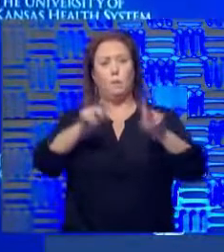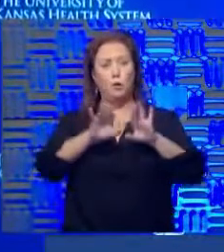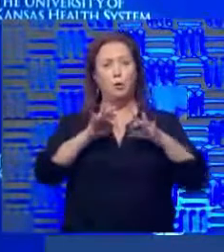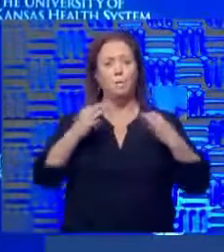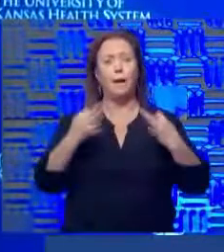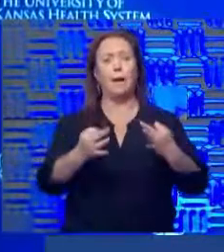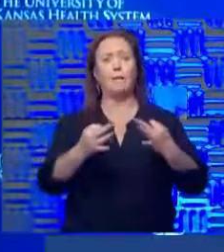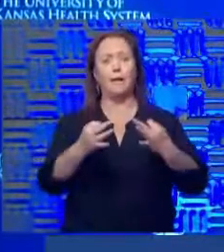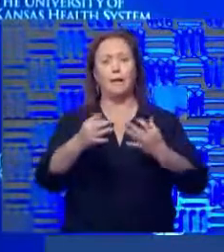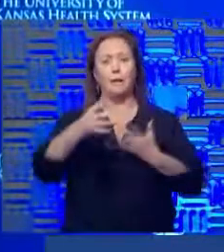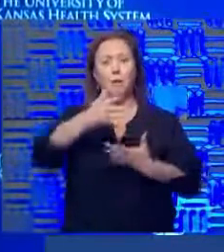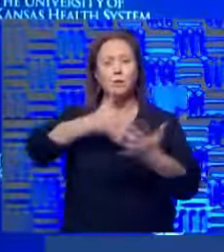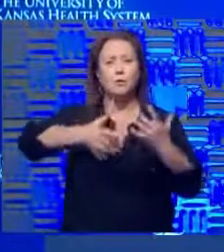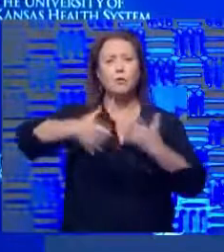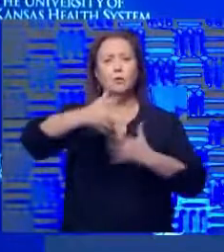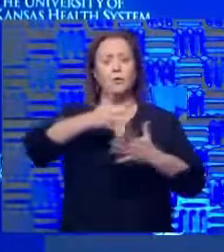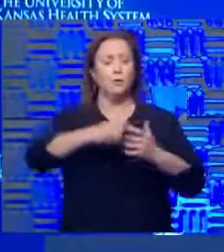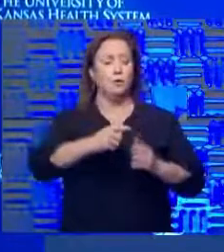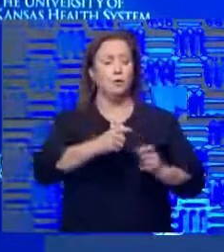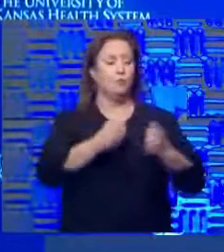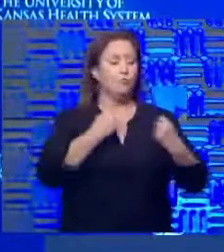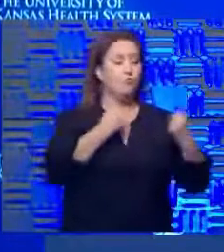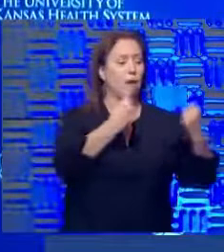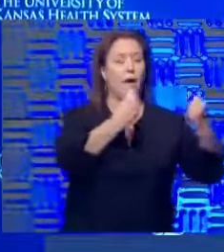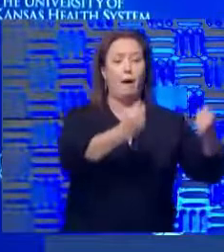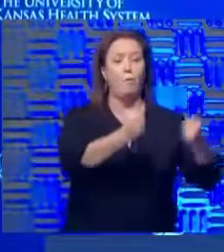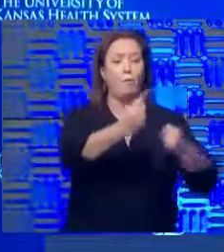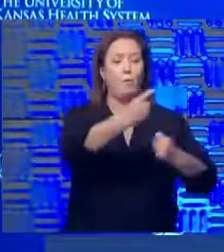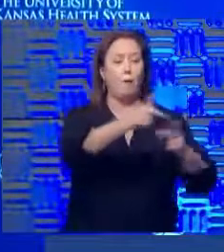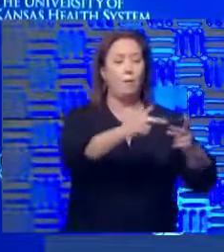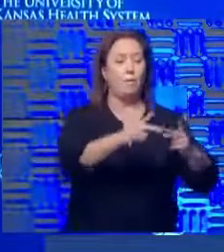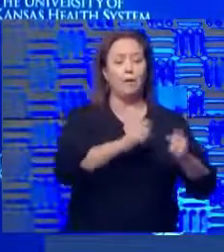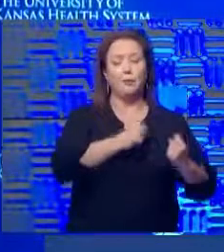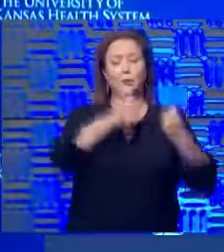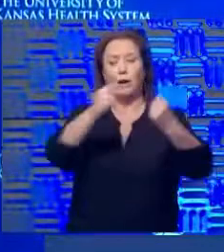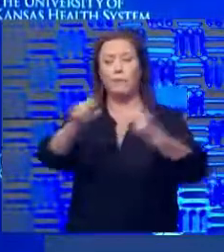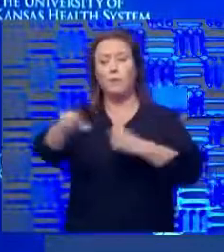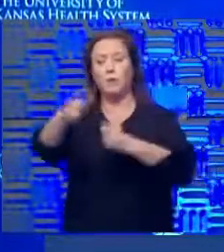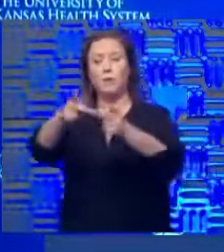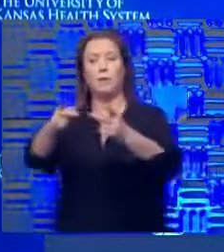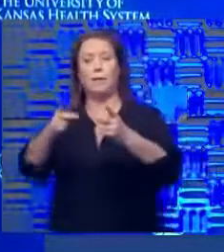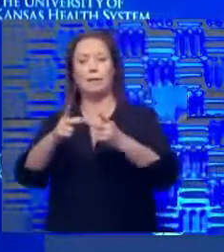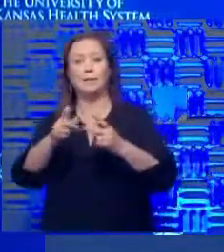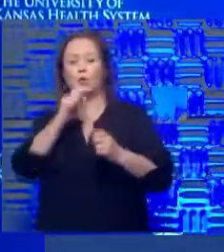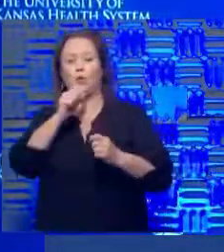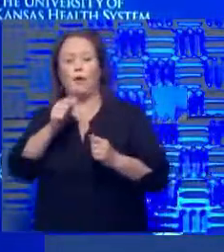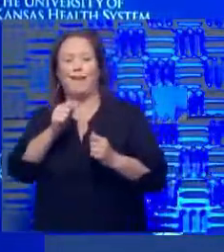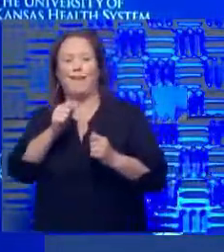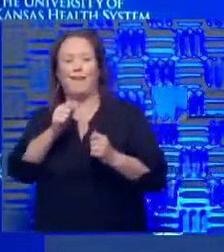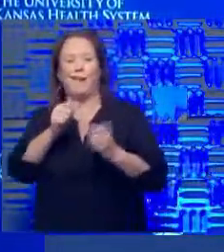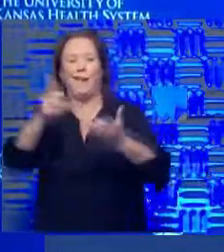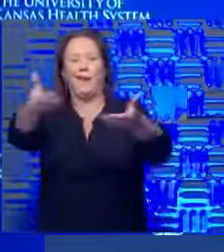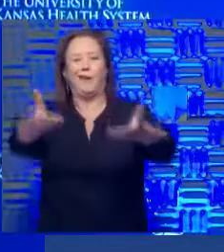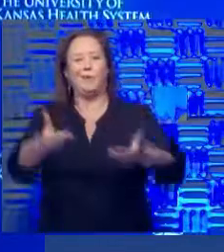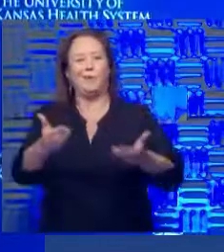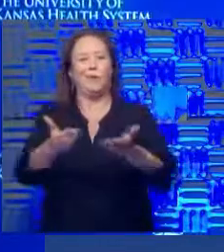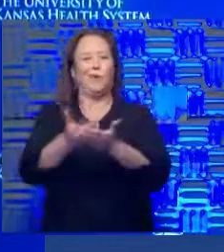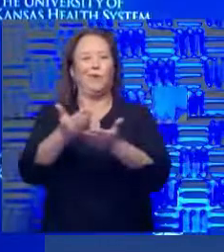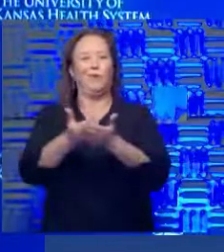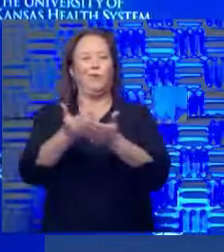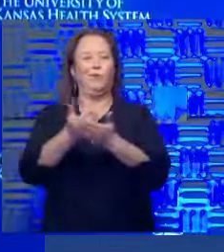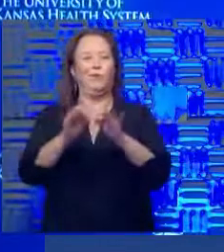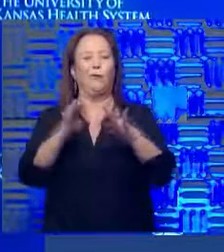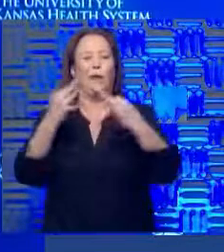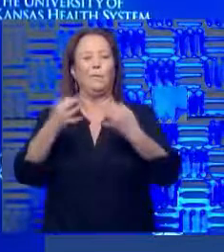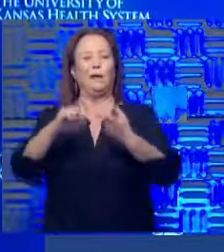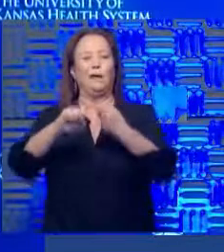with all the time, and you can drive from one location to another where you're not going to be introduced to a new circle, then, okay. I think by all means, if you